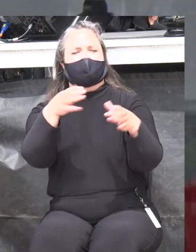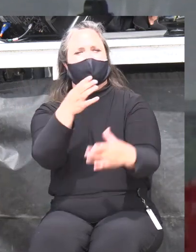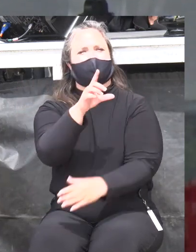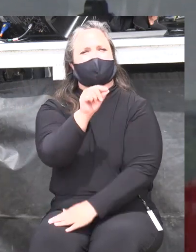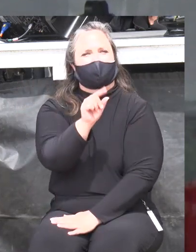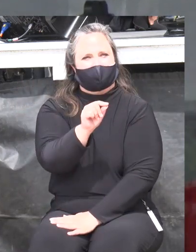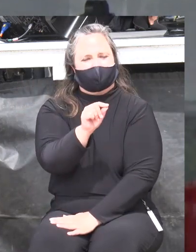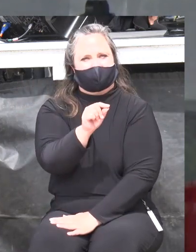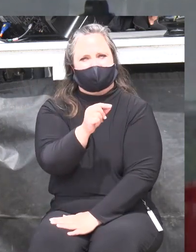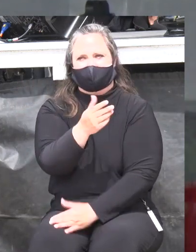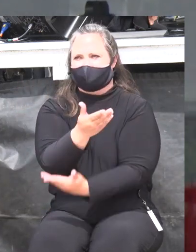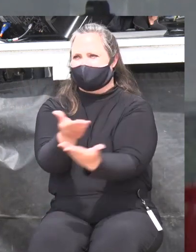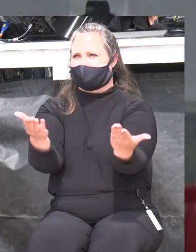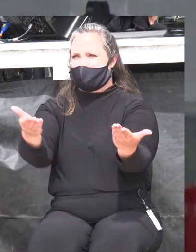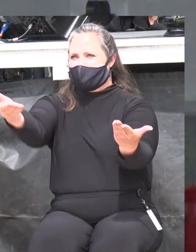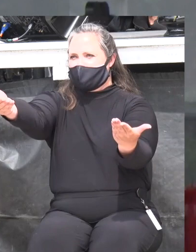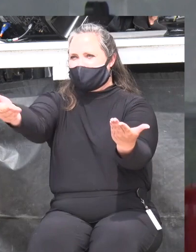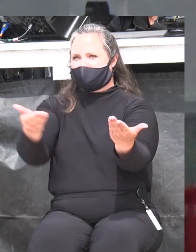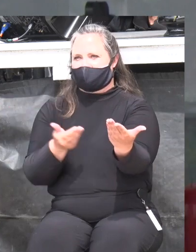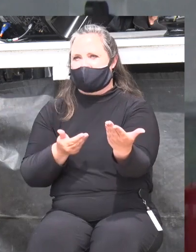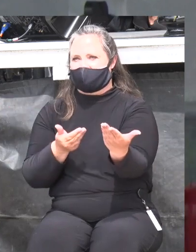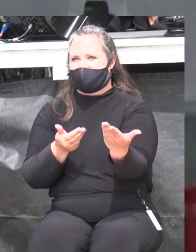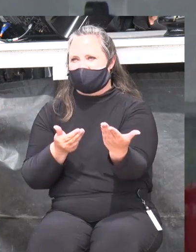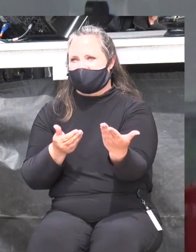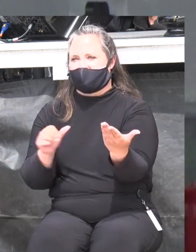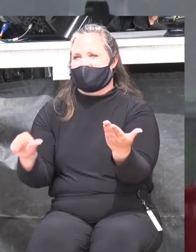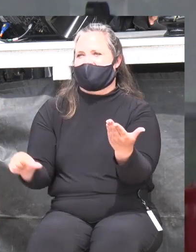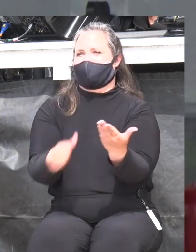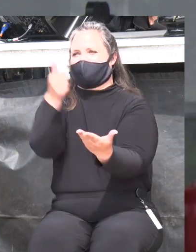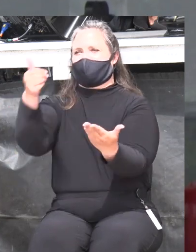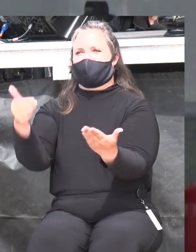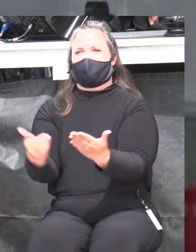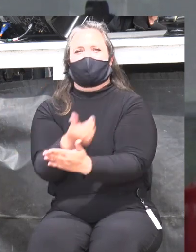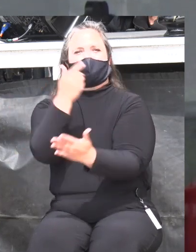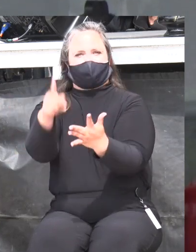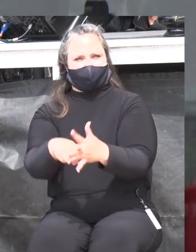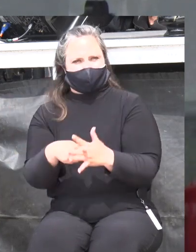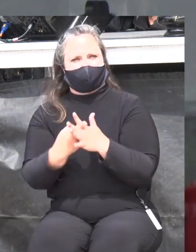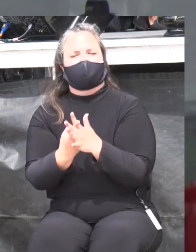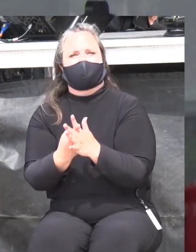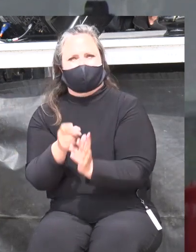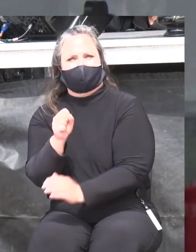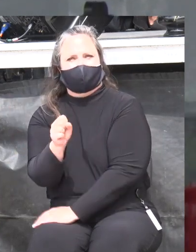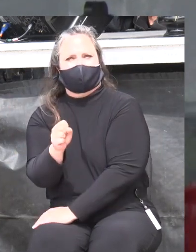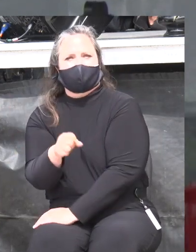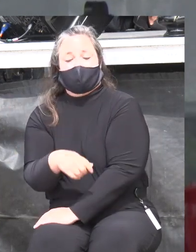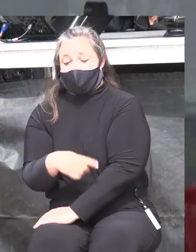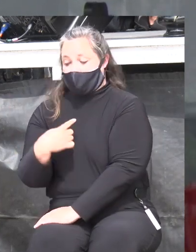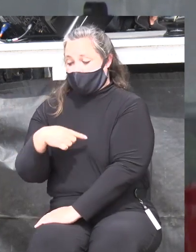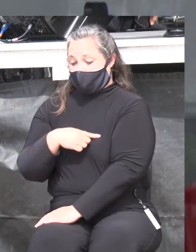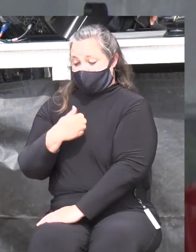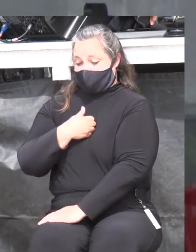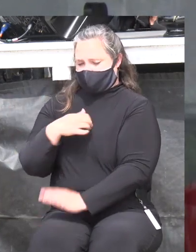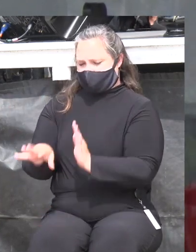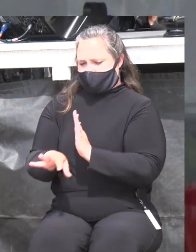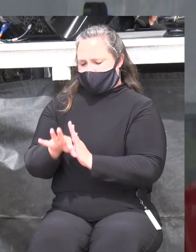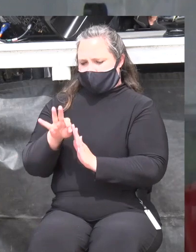2020, welcome to another new beginning. As we find ourselves